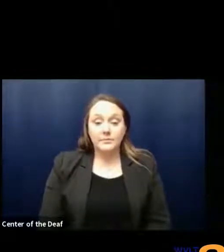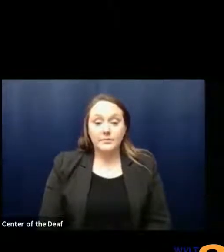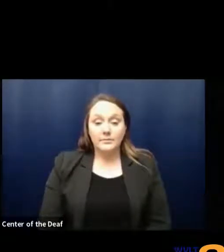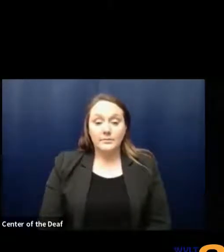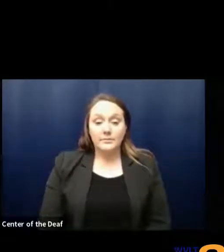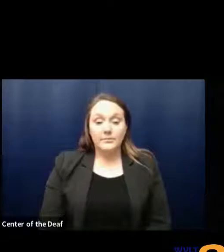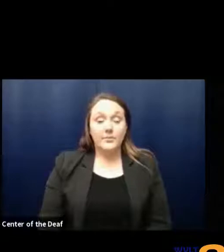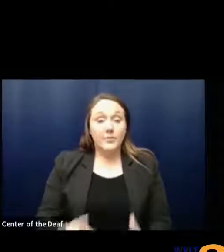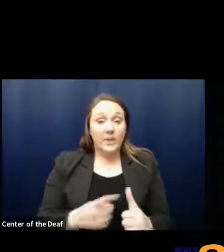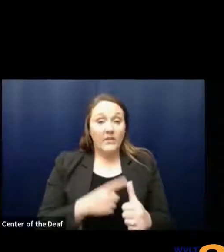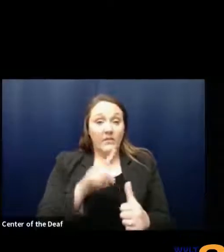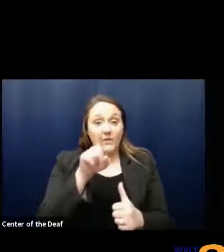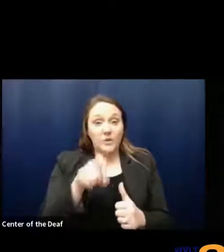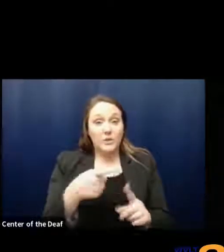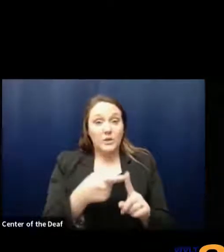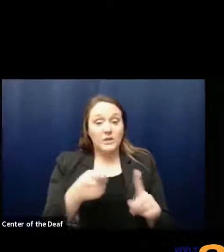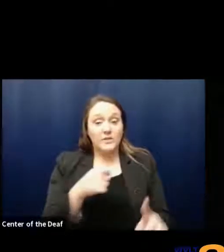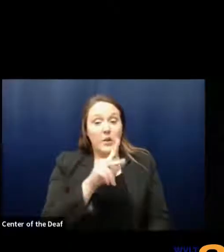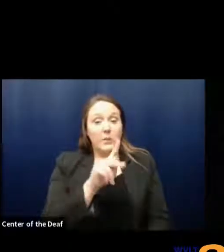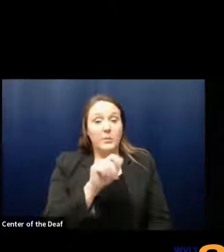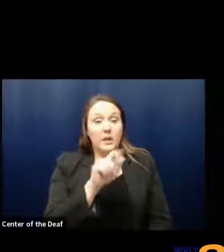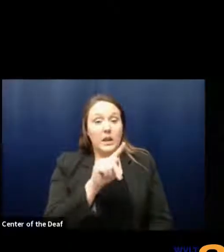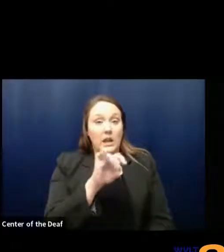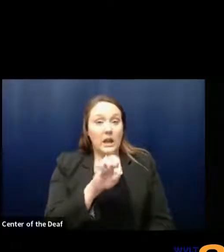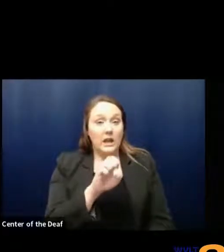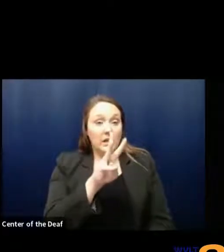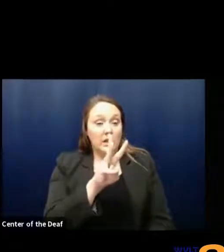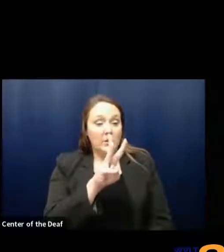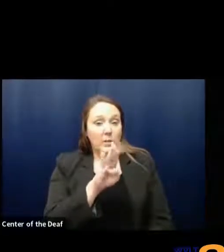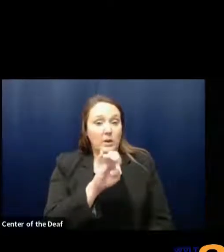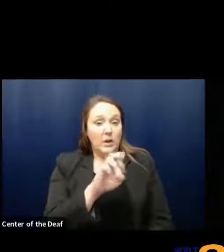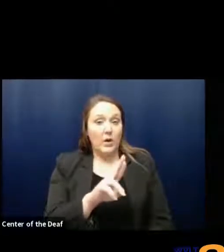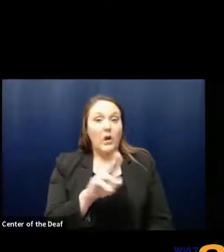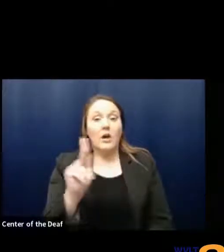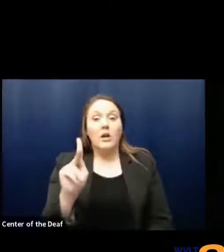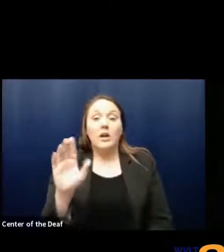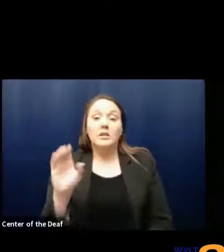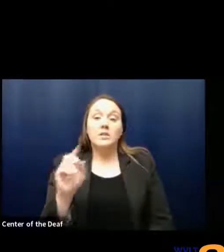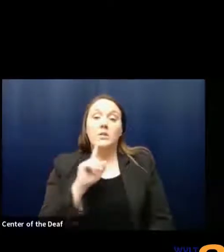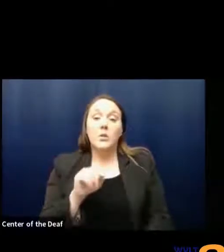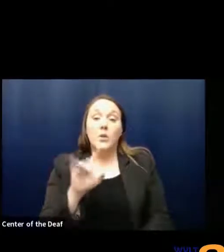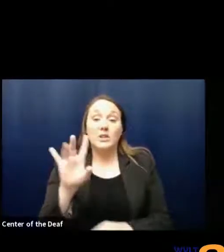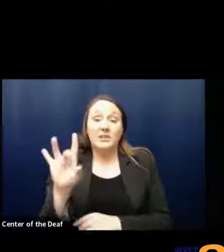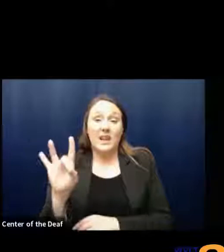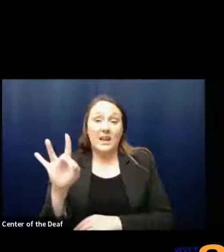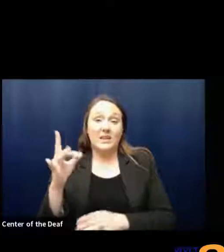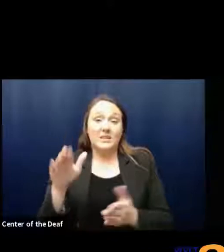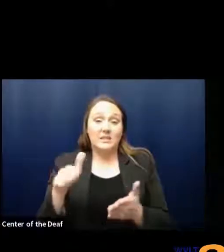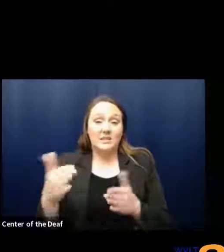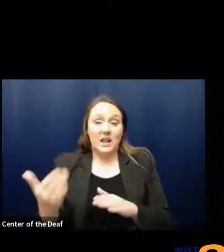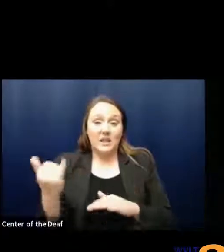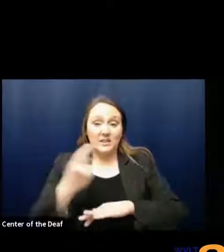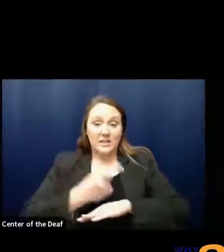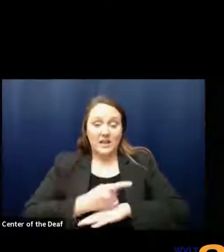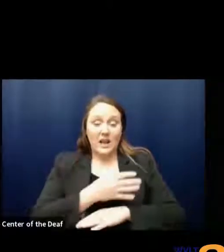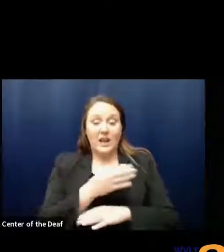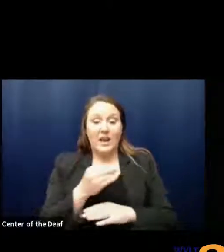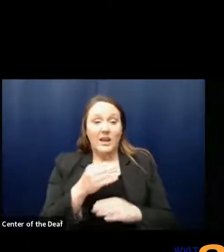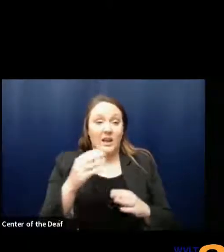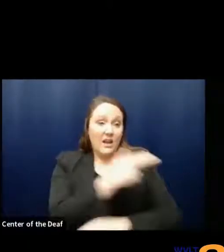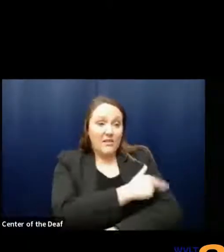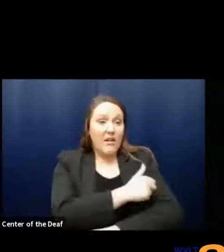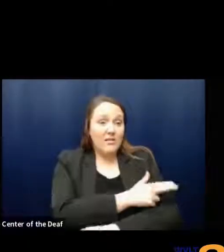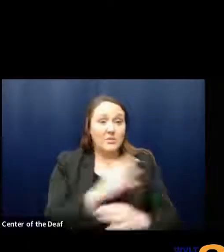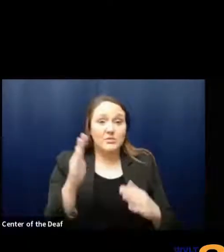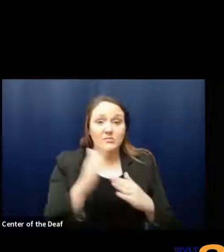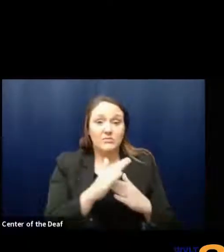The first question we have is from Katie with WBIR. Knox County reports 8 deaths today and another hospitalization record. Is this